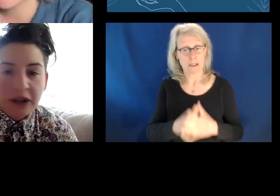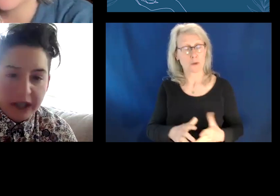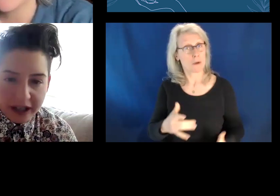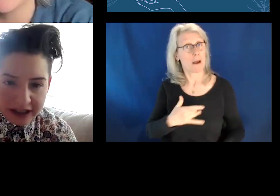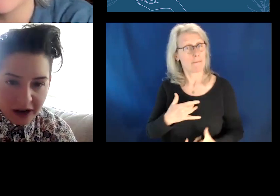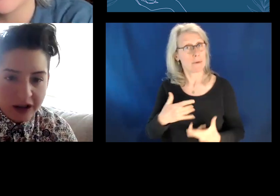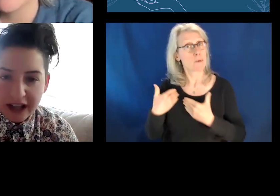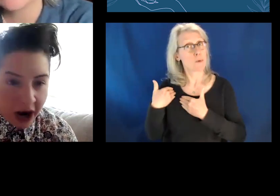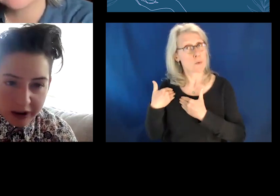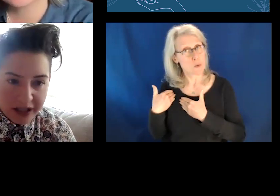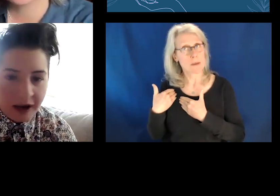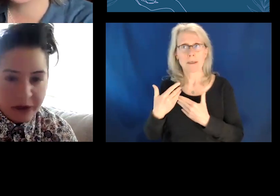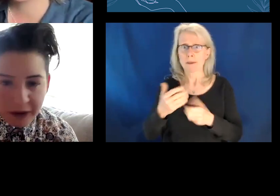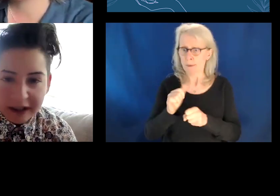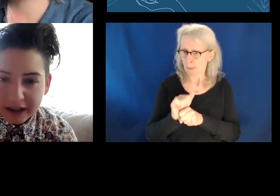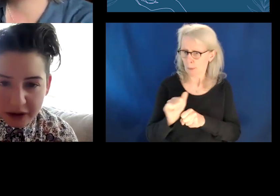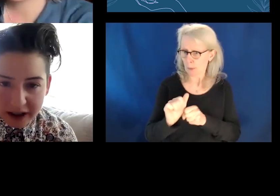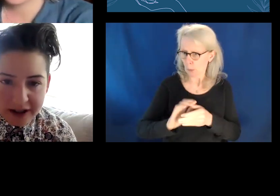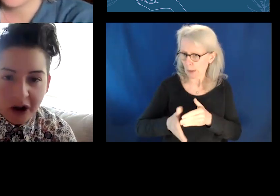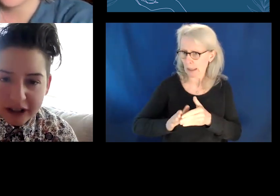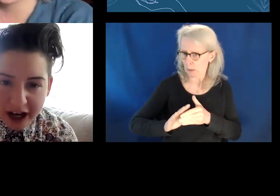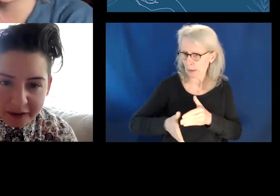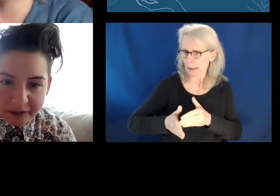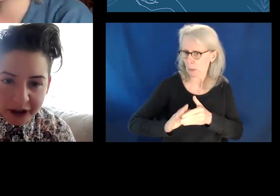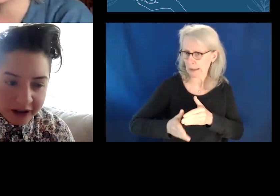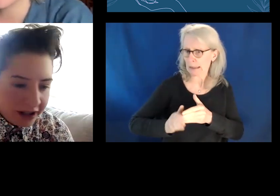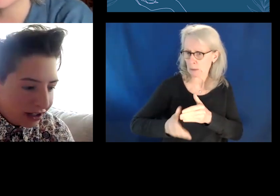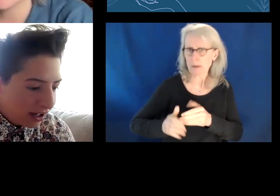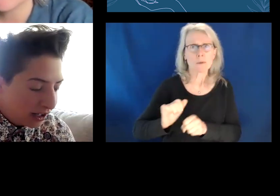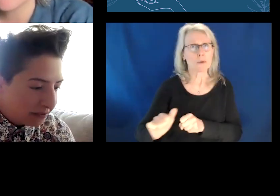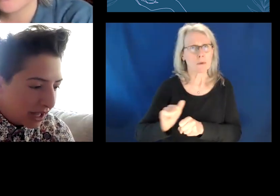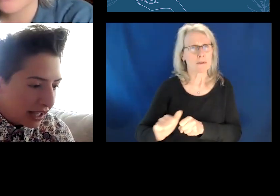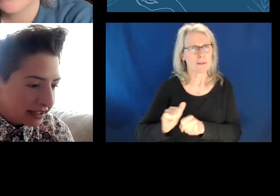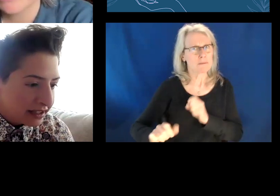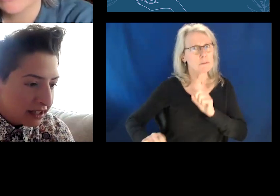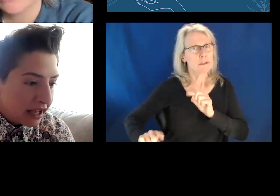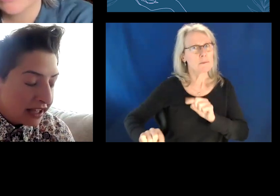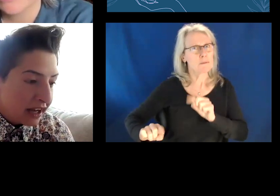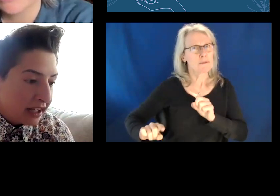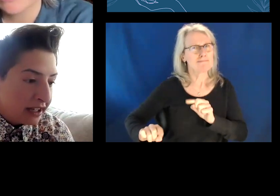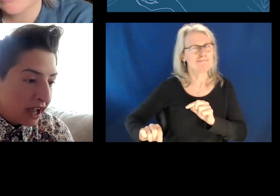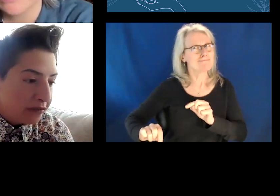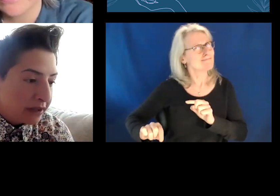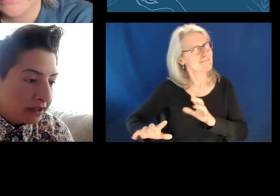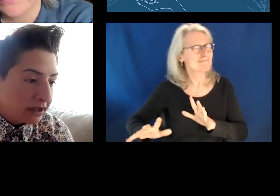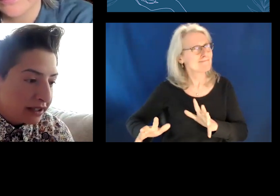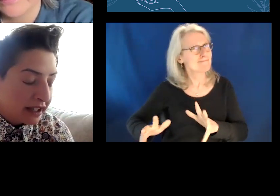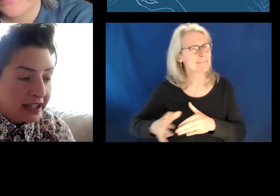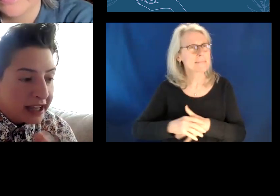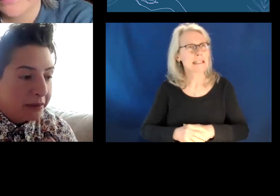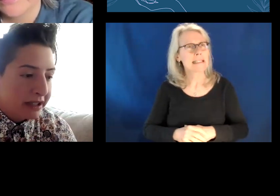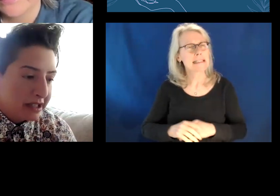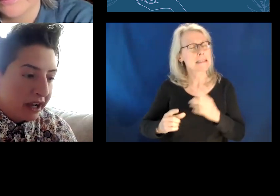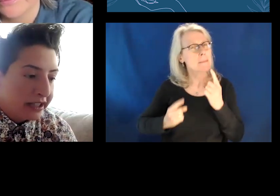like all the weekends, all the hours, I'm responding to things all the time, you know? And I have been really